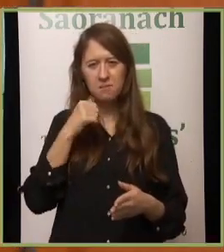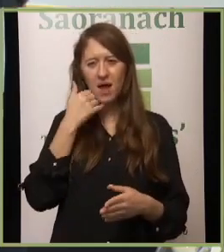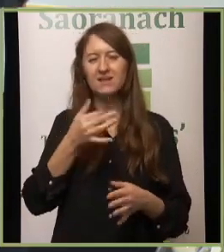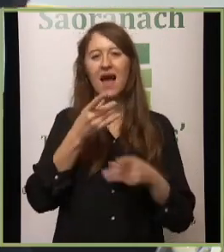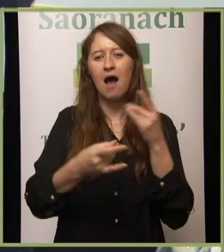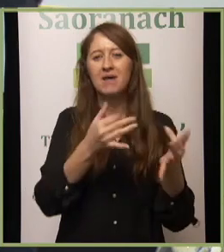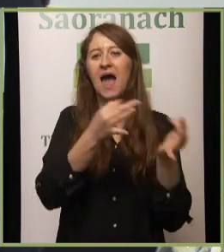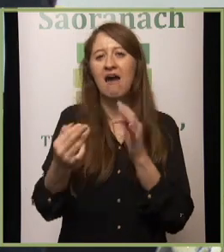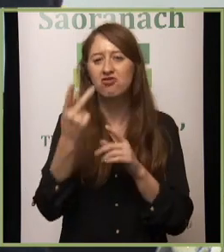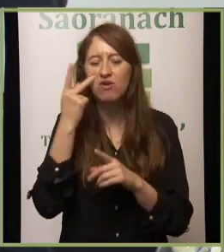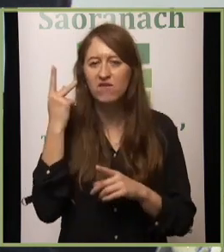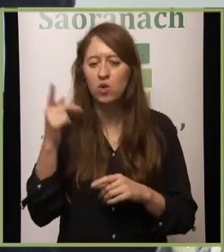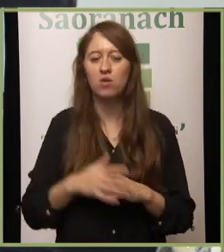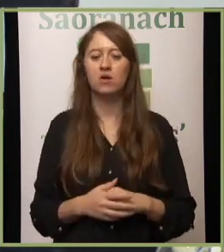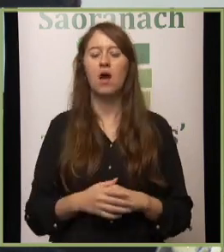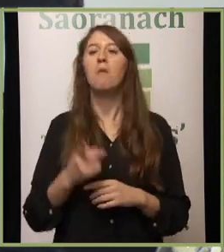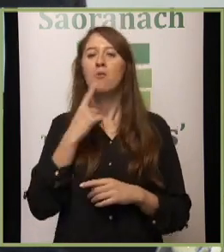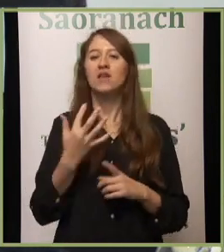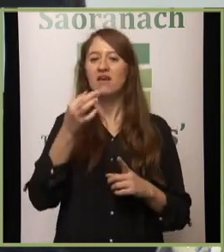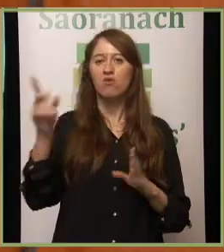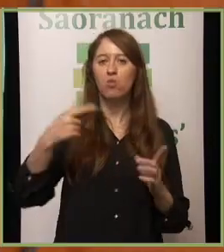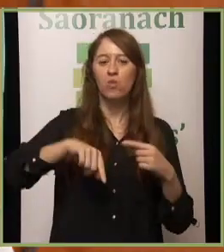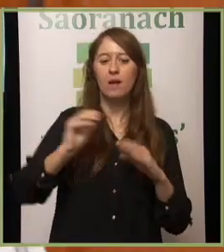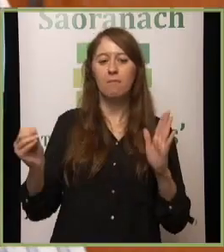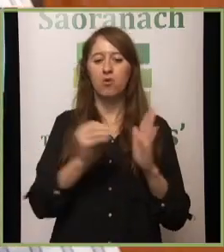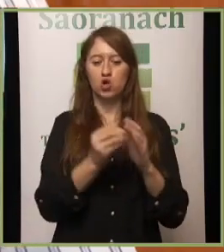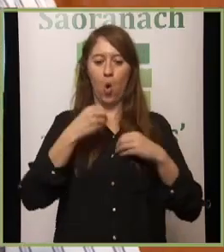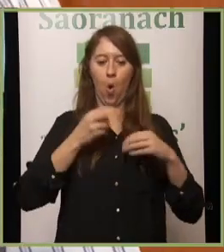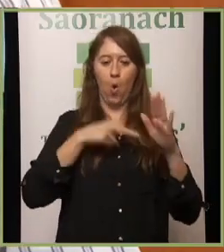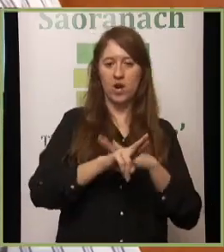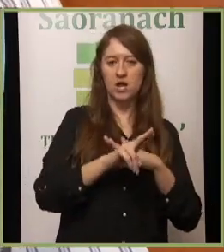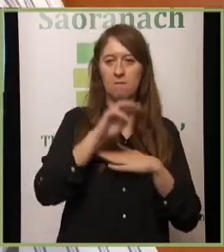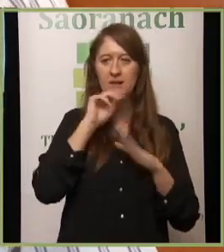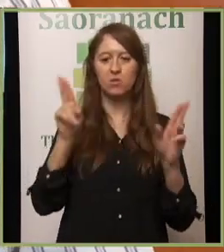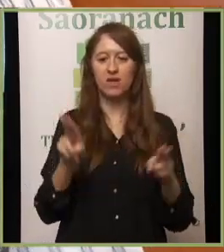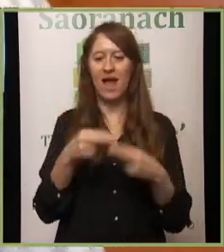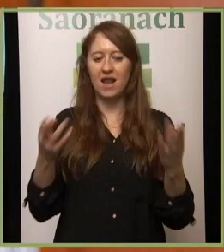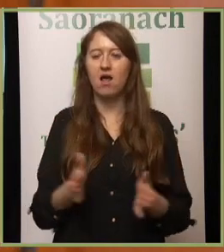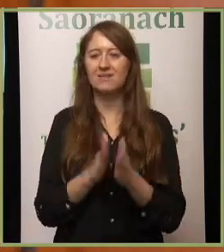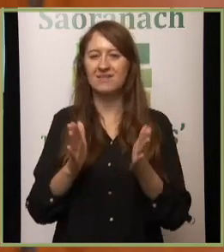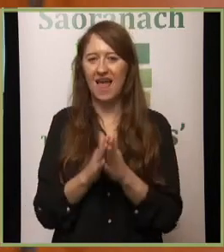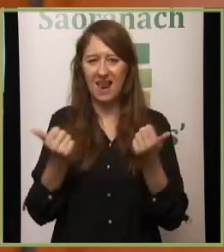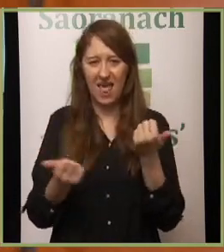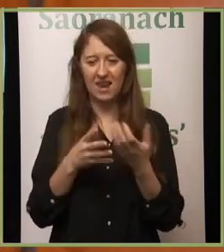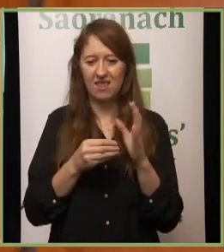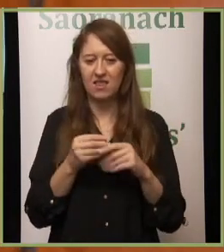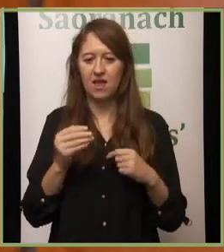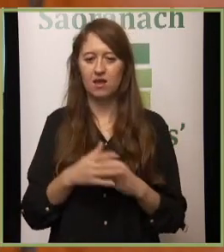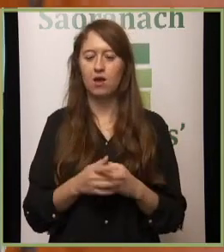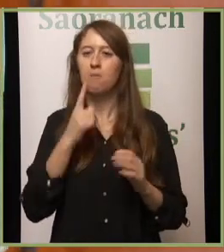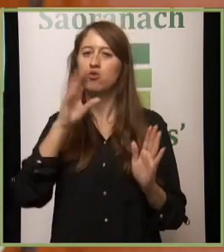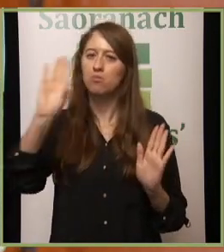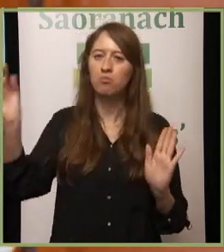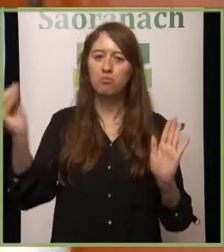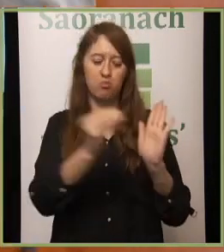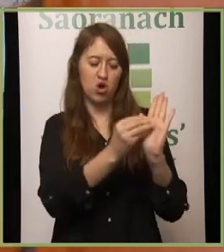think if we put in the ownership, it just lands us into trouble straight away because we're saying they can't sell anything, what Dan said. Put that